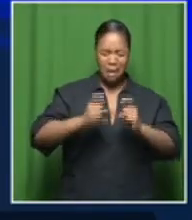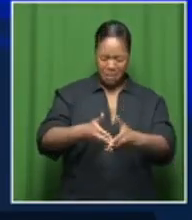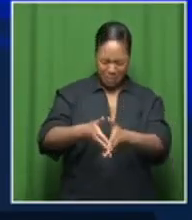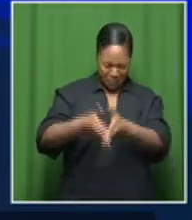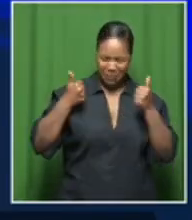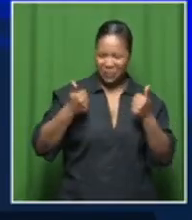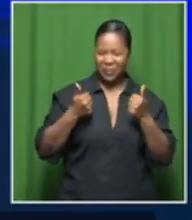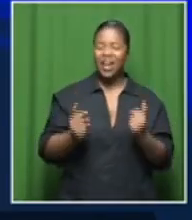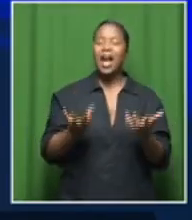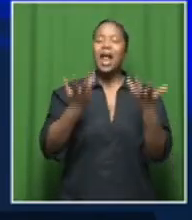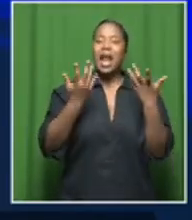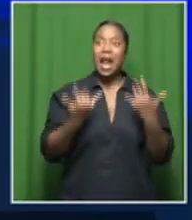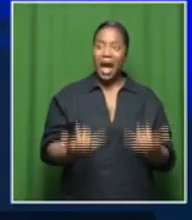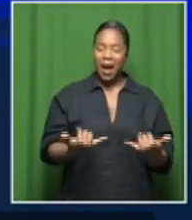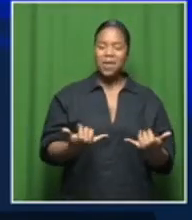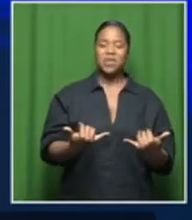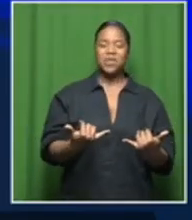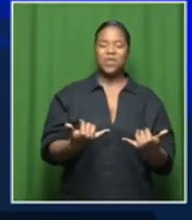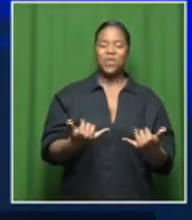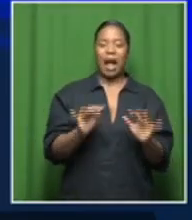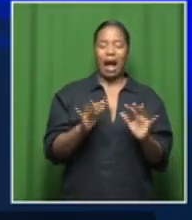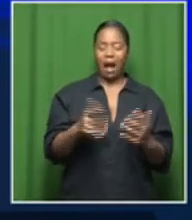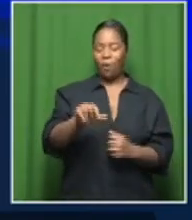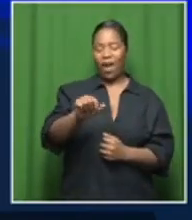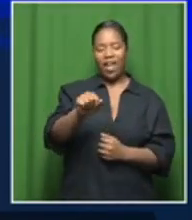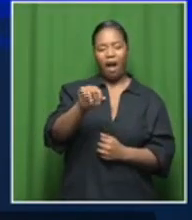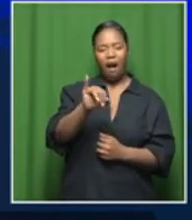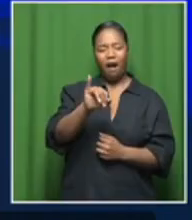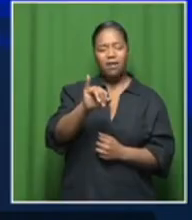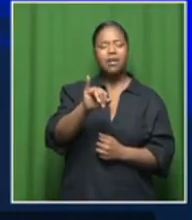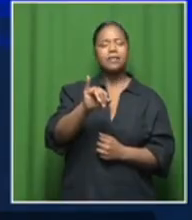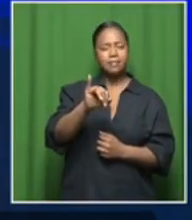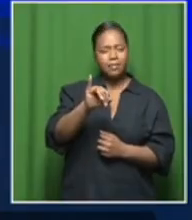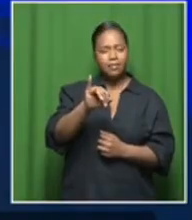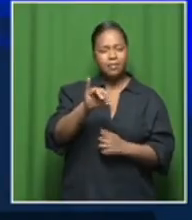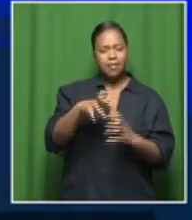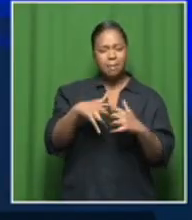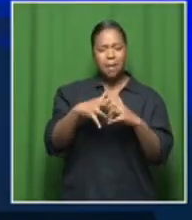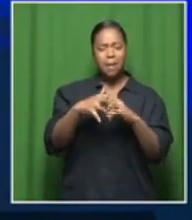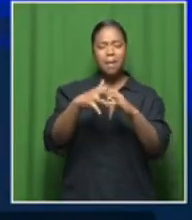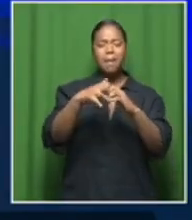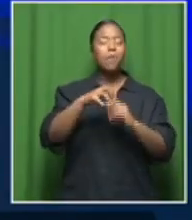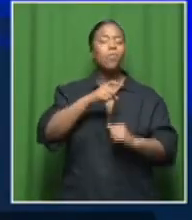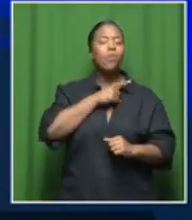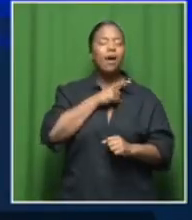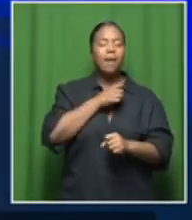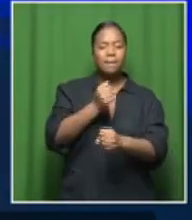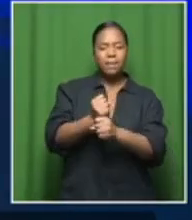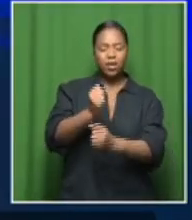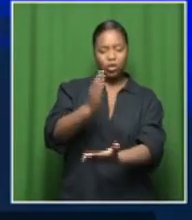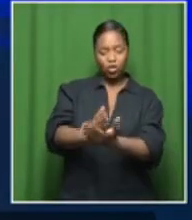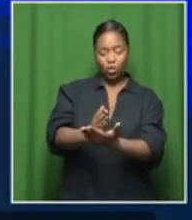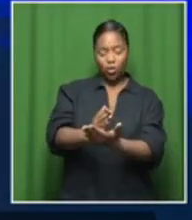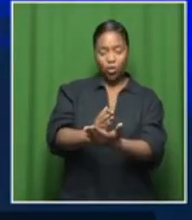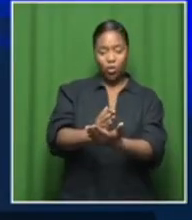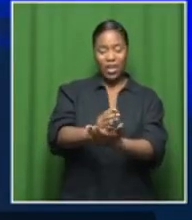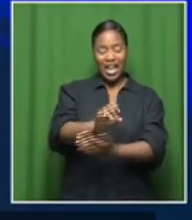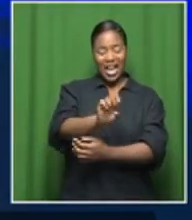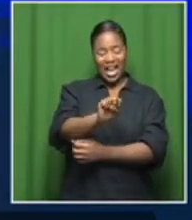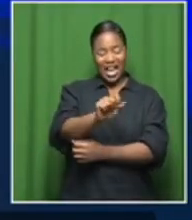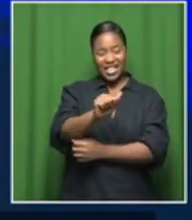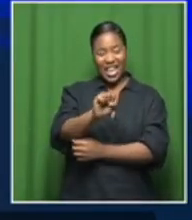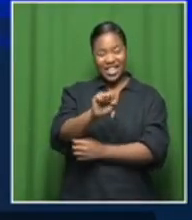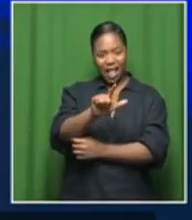at then how to build these AI solutions so that we ensure that sign language is not